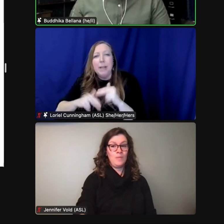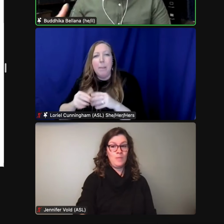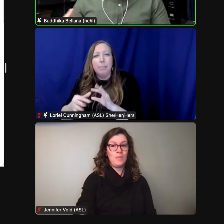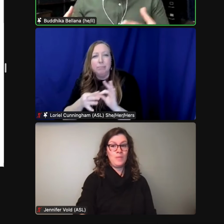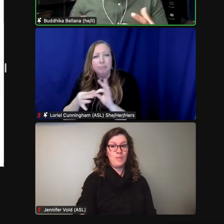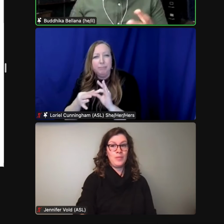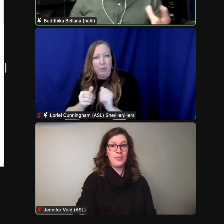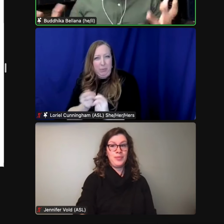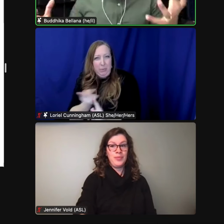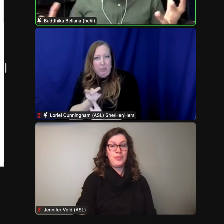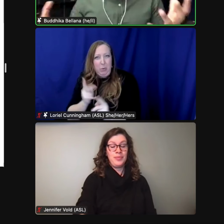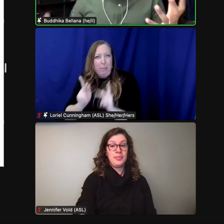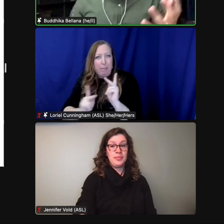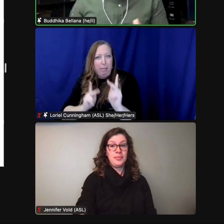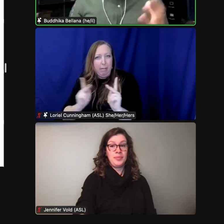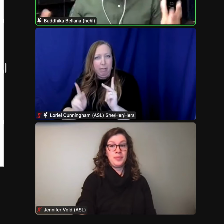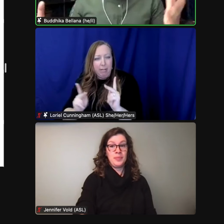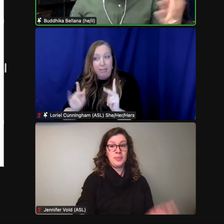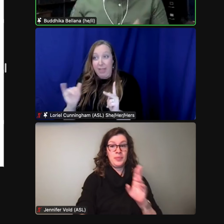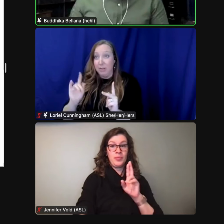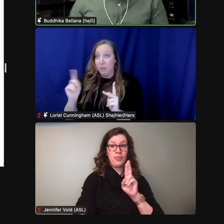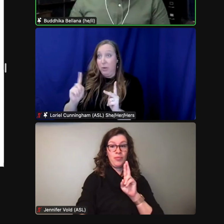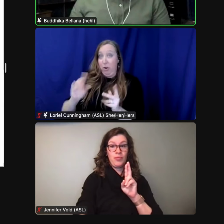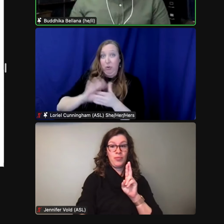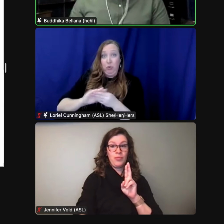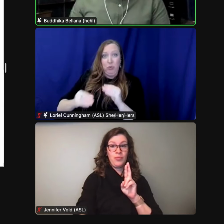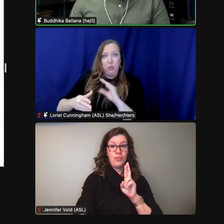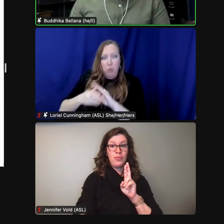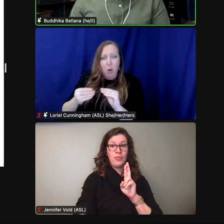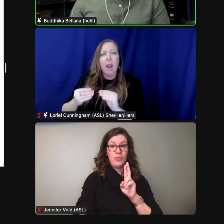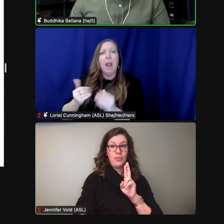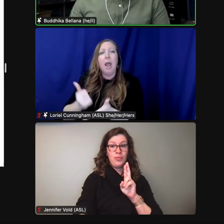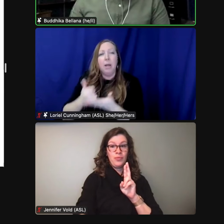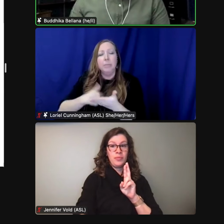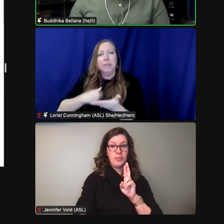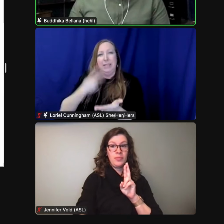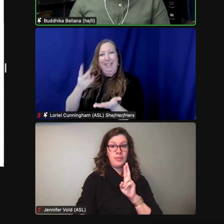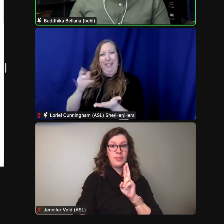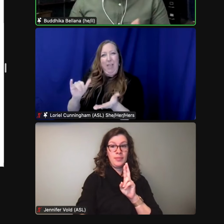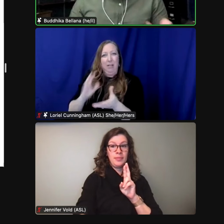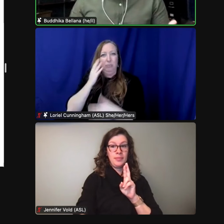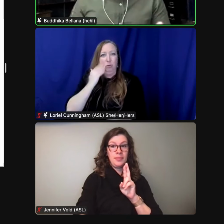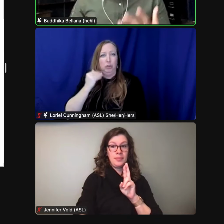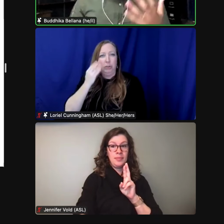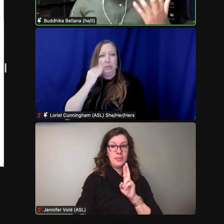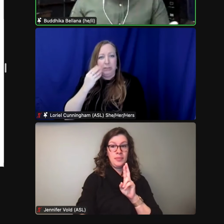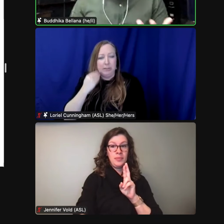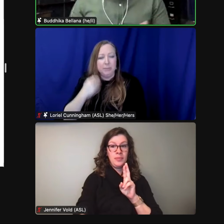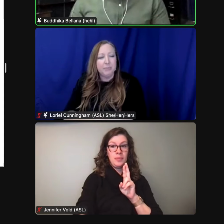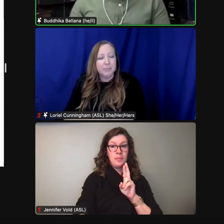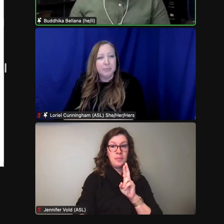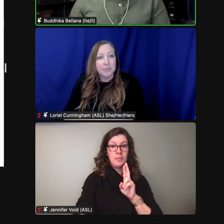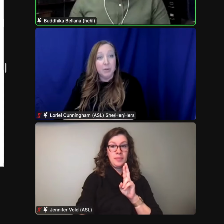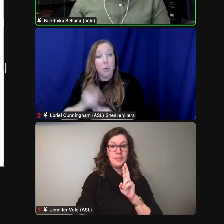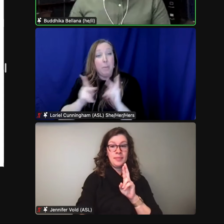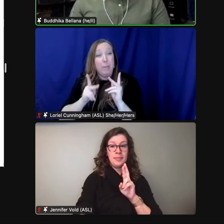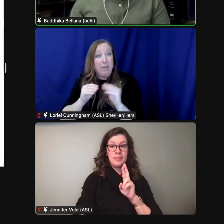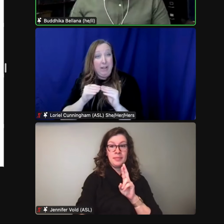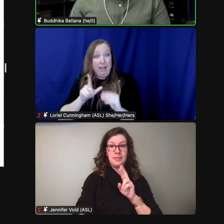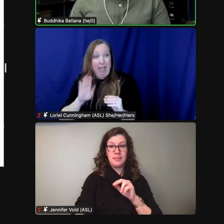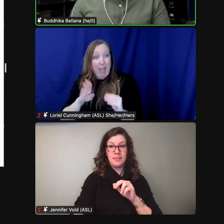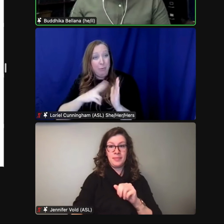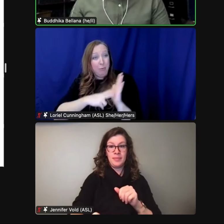have. That's what the story kind of gives you a window into that experience. So participants in the lab were reading this story one